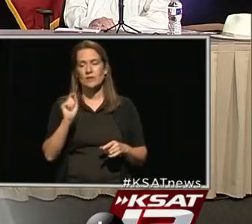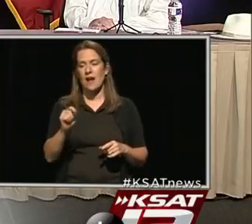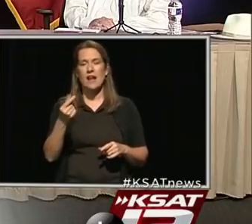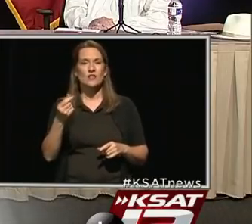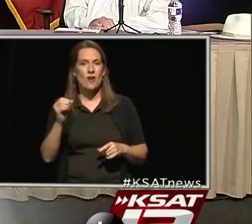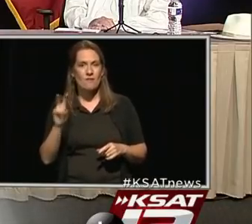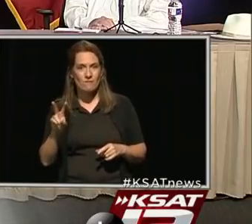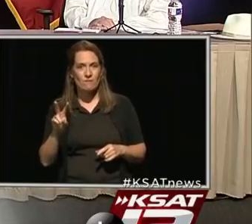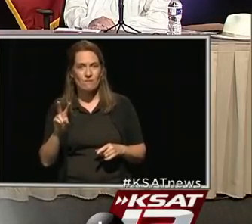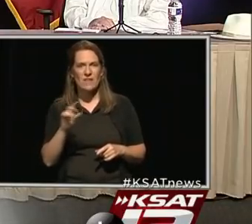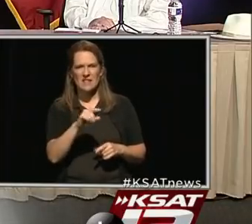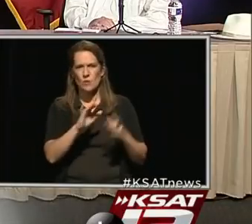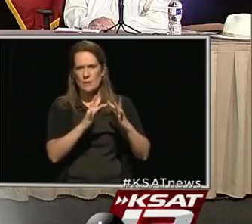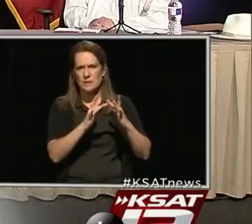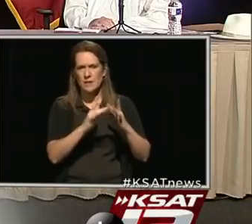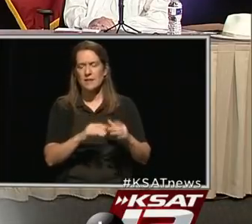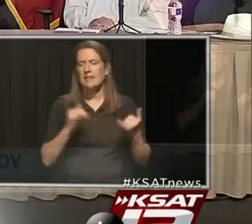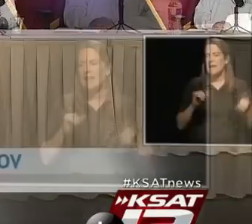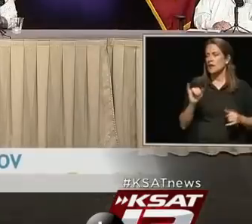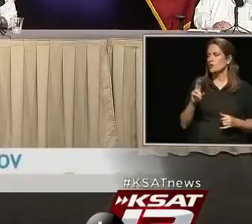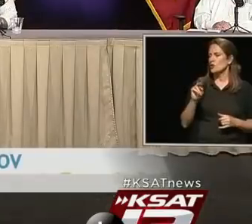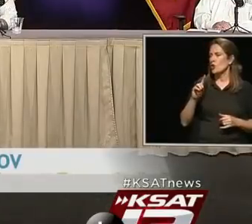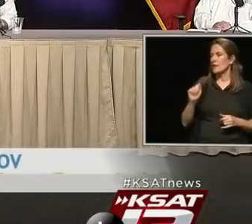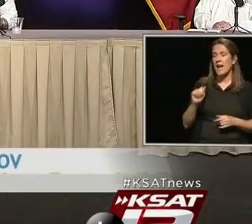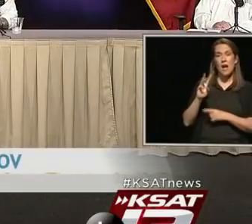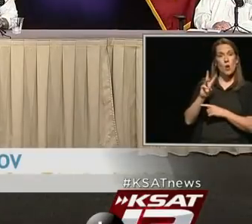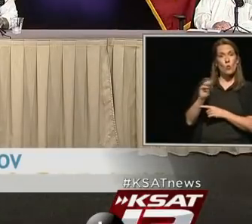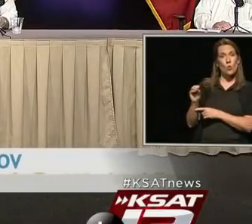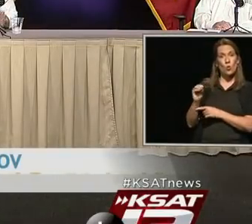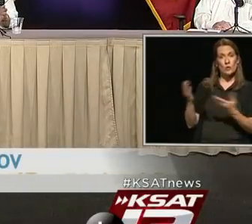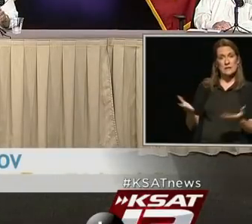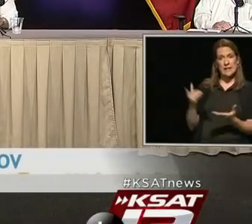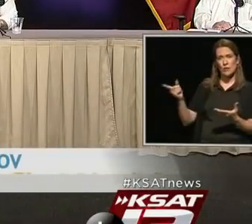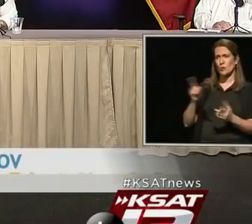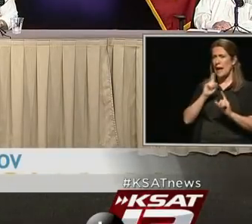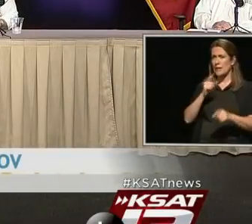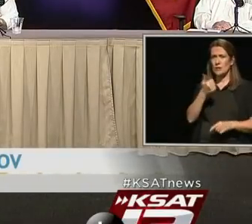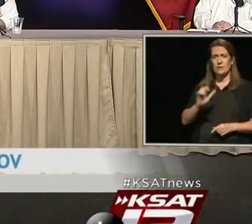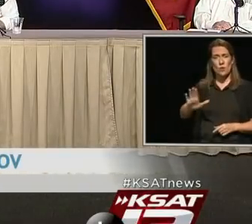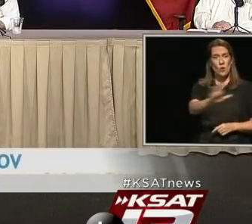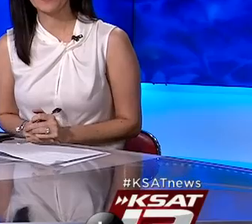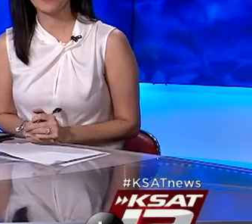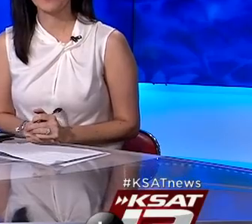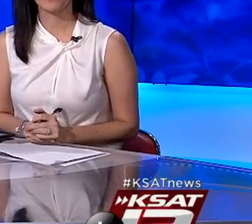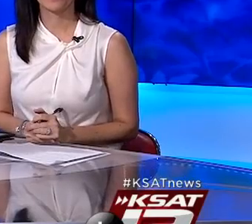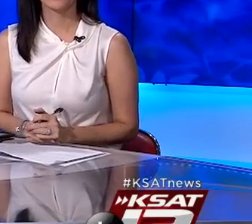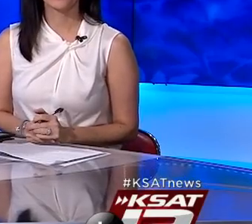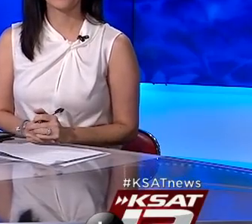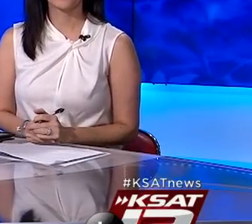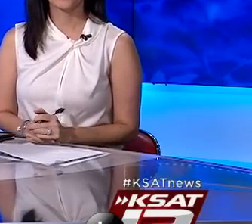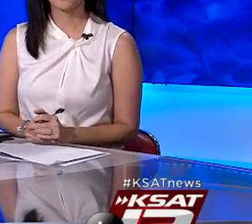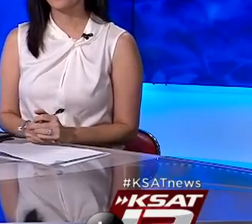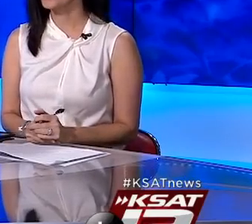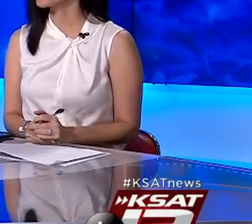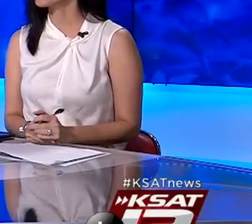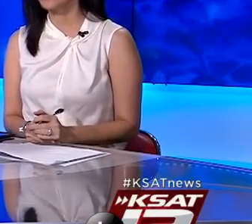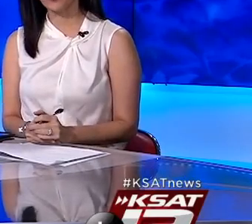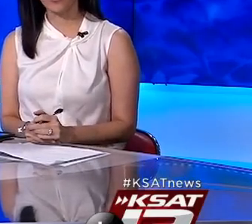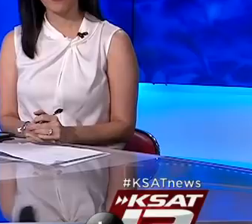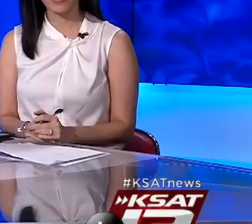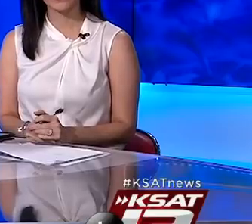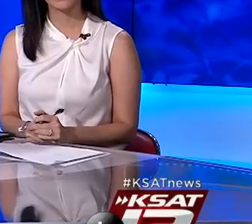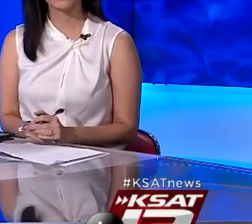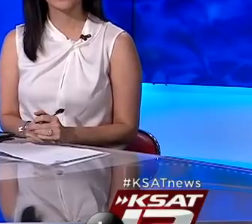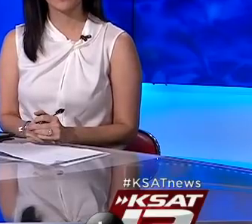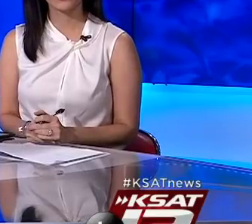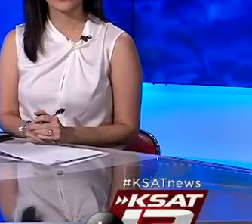COVID-19.sanantonio.gov. So at this point, we have Dr. Jun Da Wu here with us. All right, we have been listening in to the daily briefing by Mayor Ron Nirenberg and County Judge Nelson